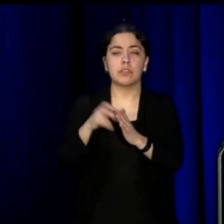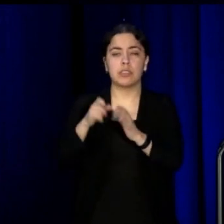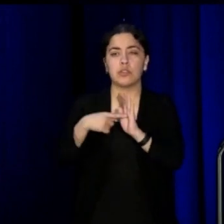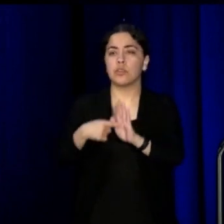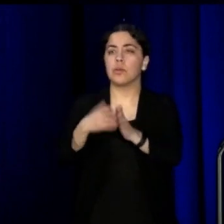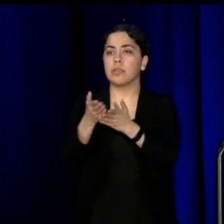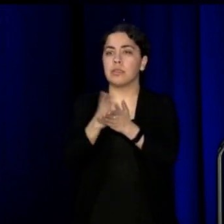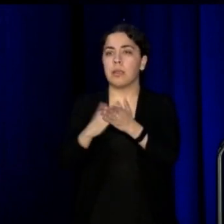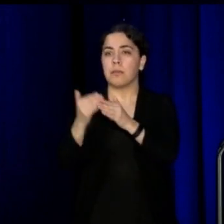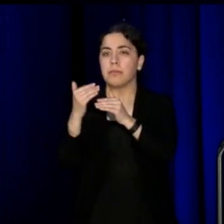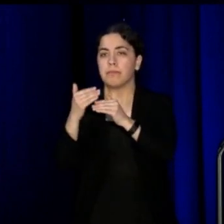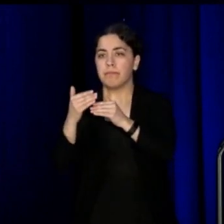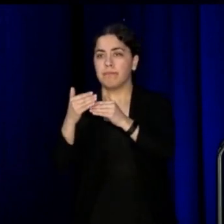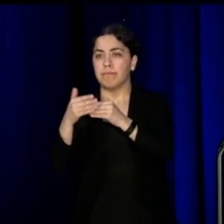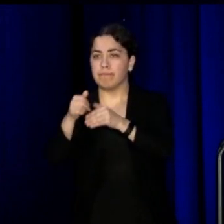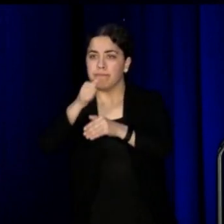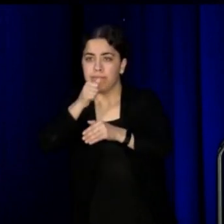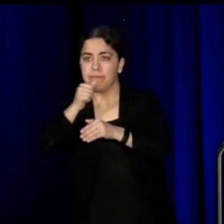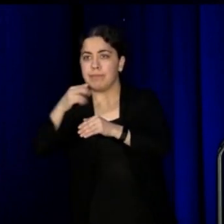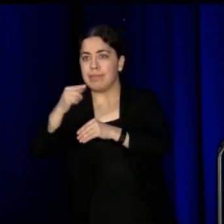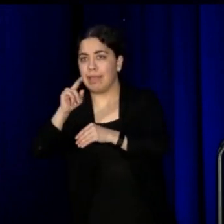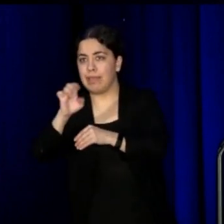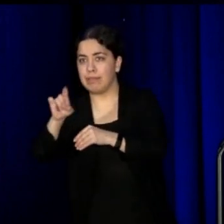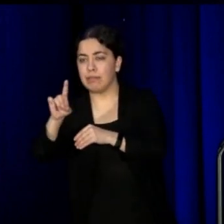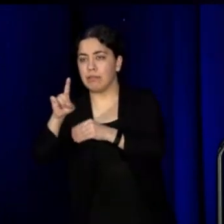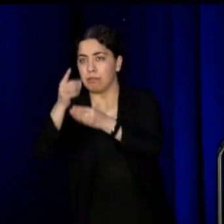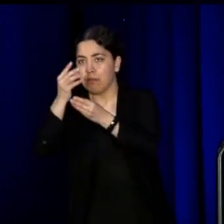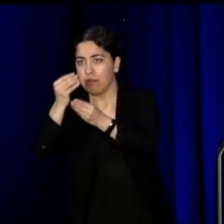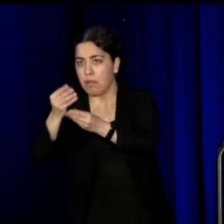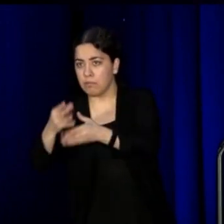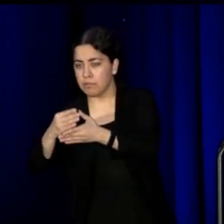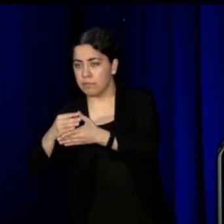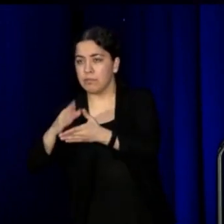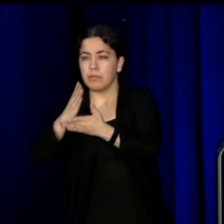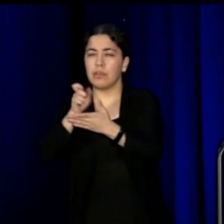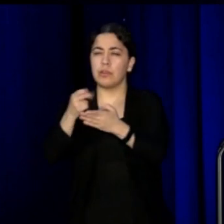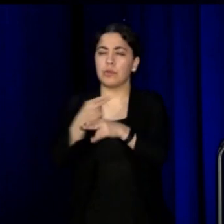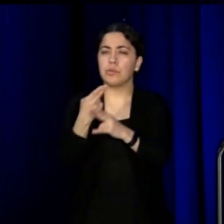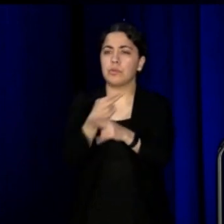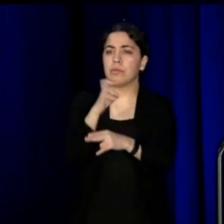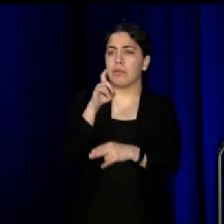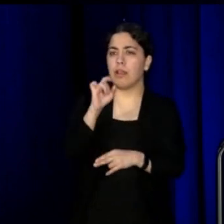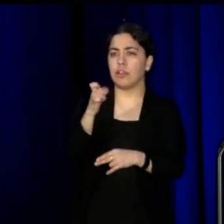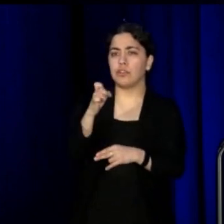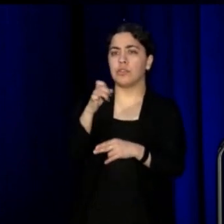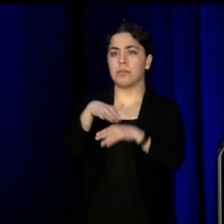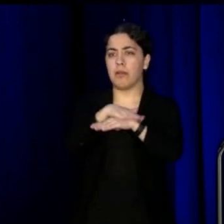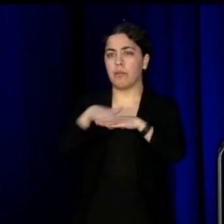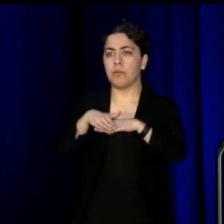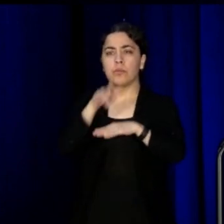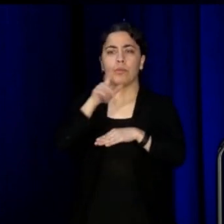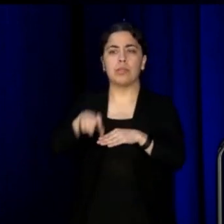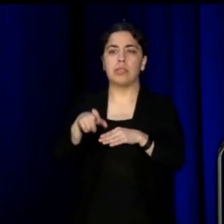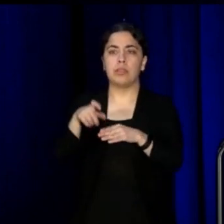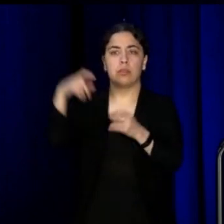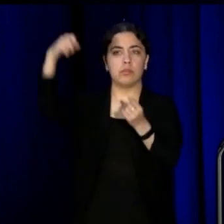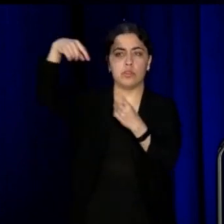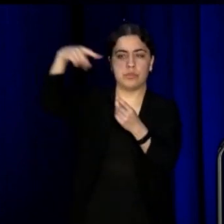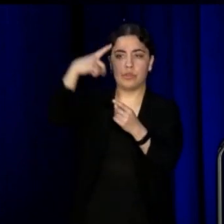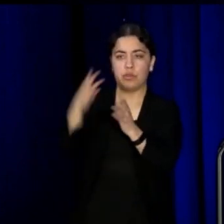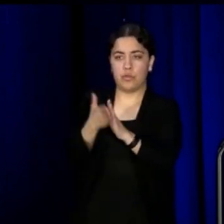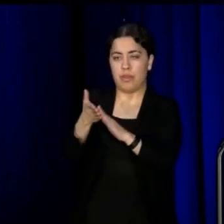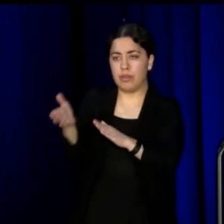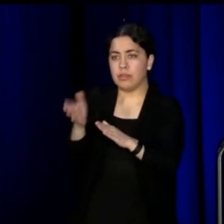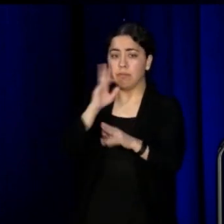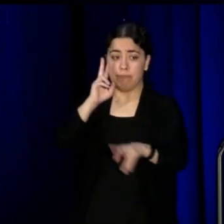again, over the Edge platform, and you don't need to set up a proper web server to run this, and you will run this